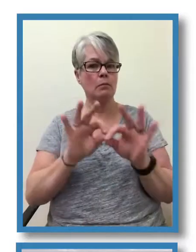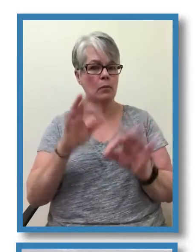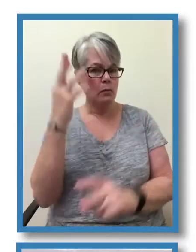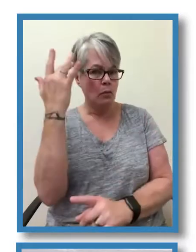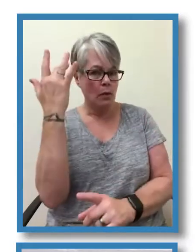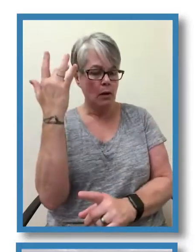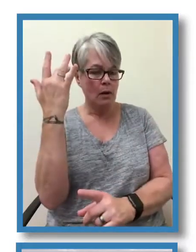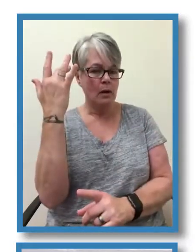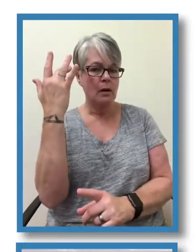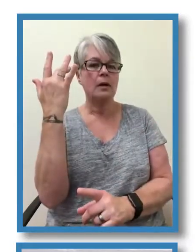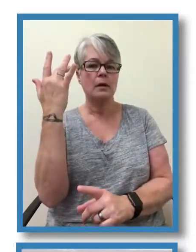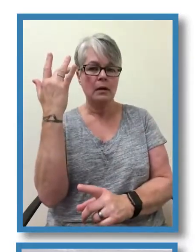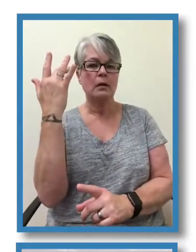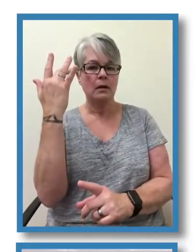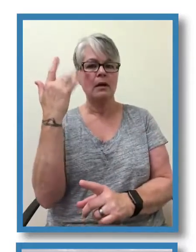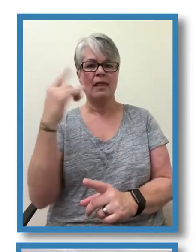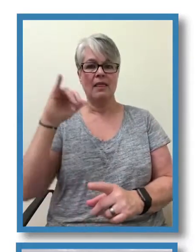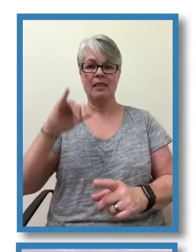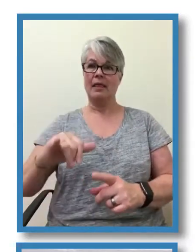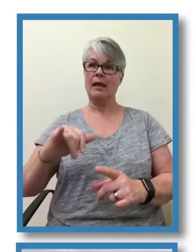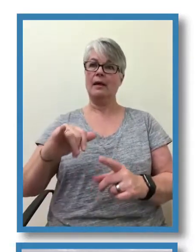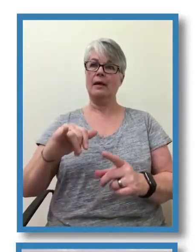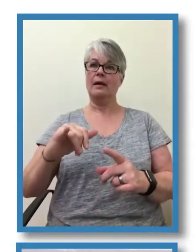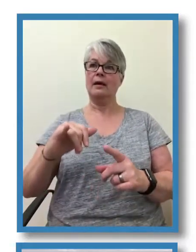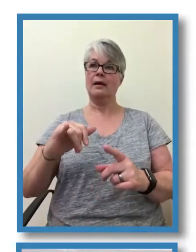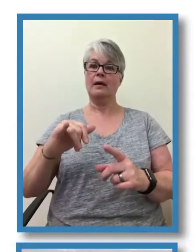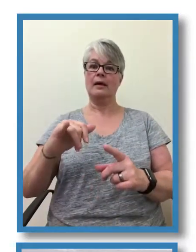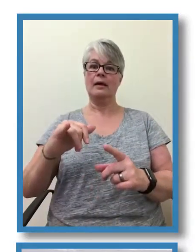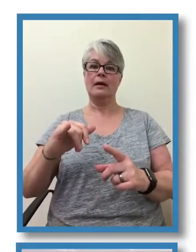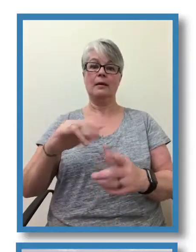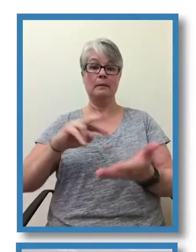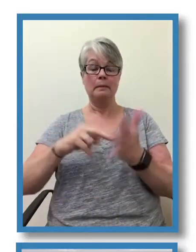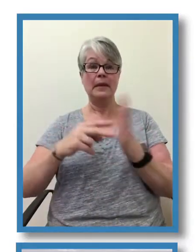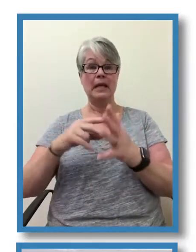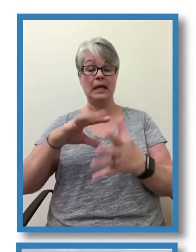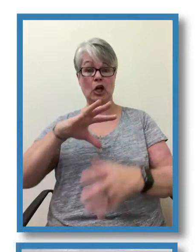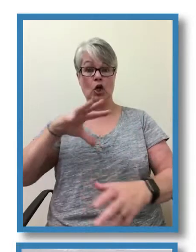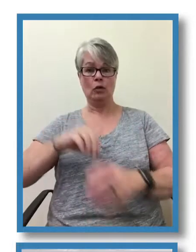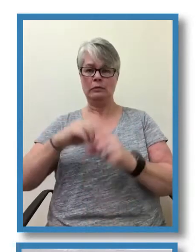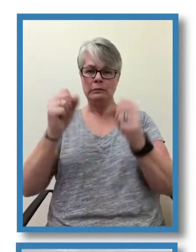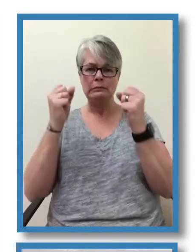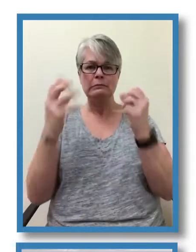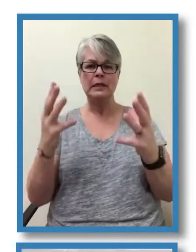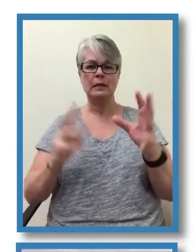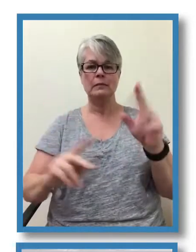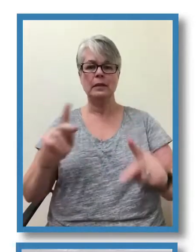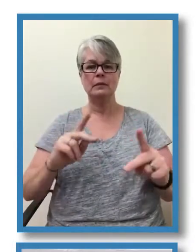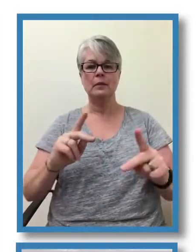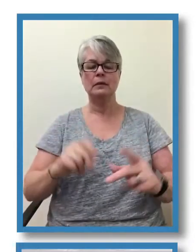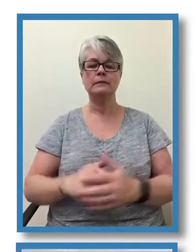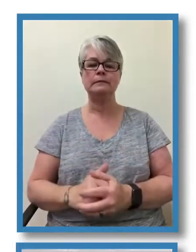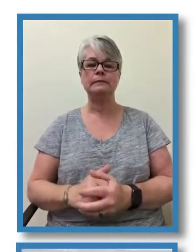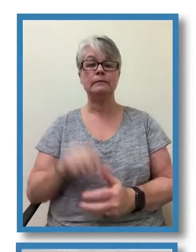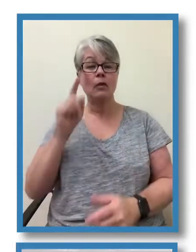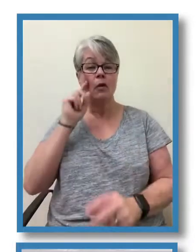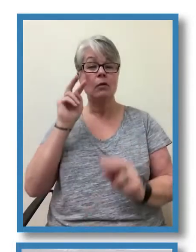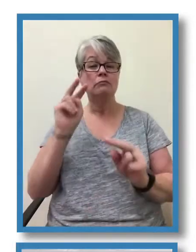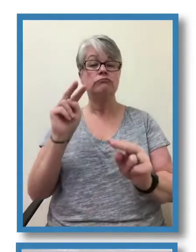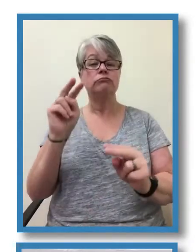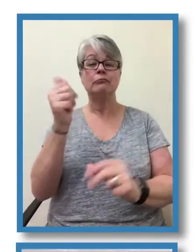another 18 years, this may be well over 1 million people in Canada, which is a